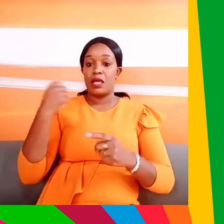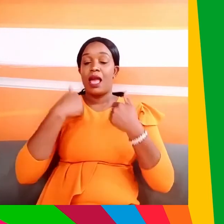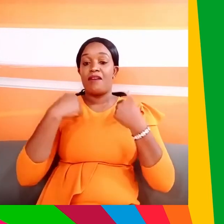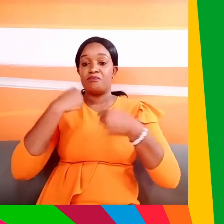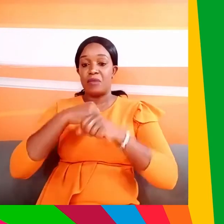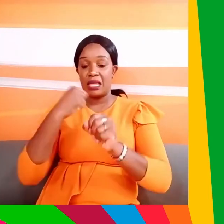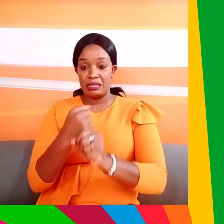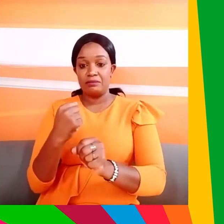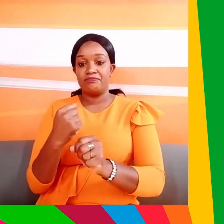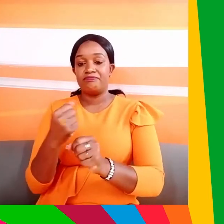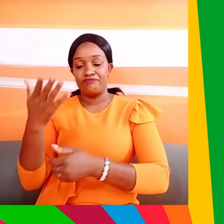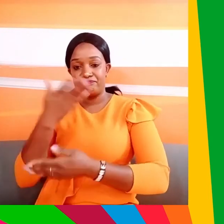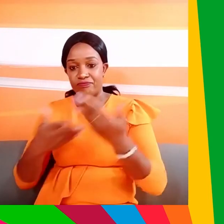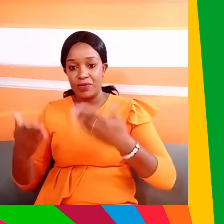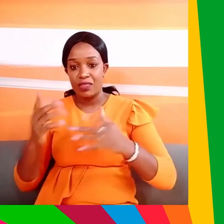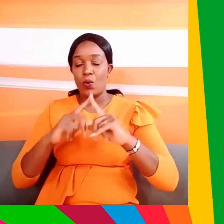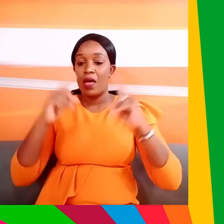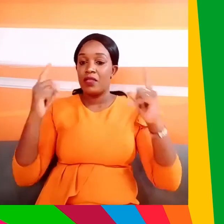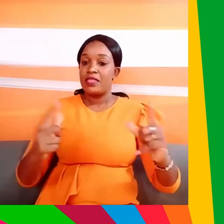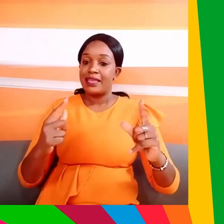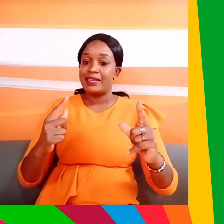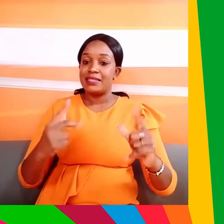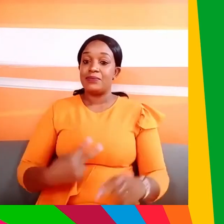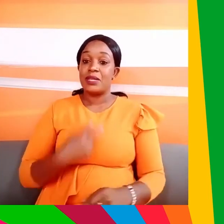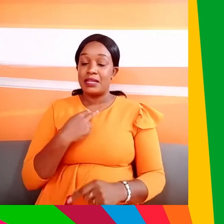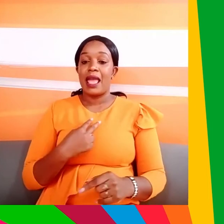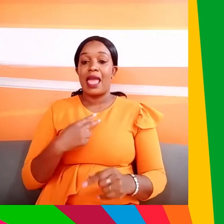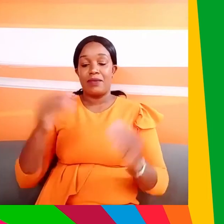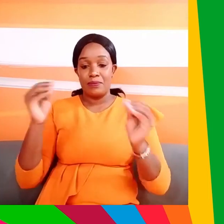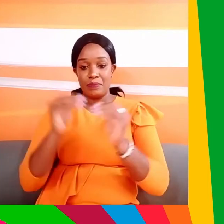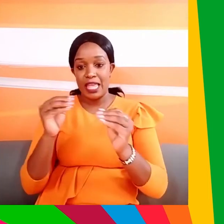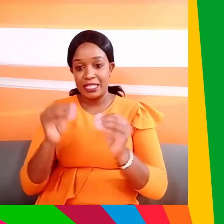one of the greatest privileges I have is to meet activists around the world.